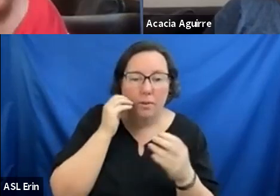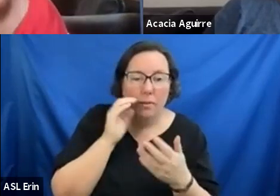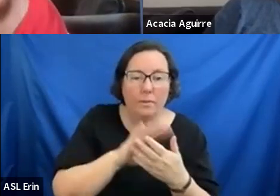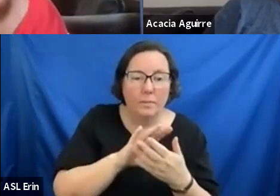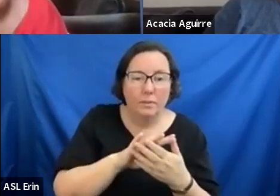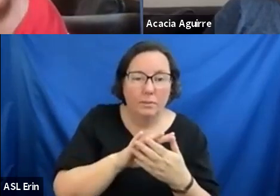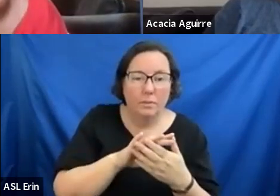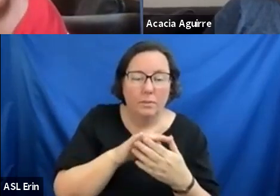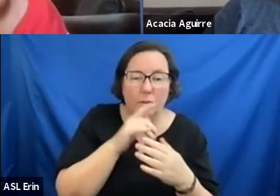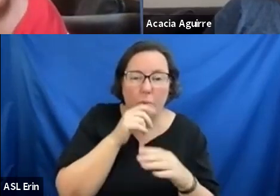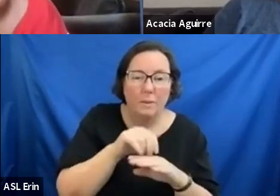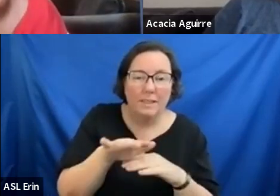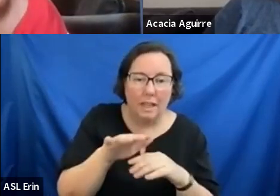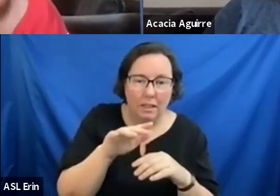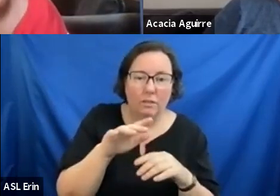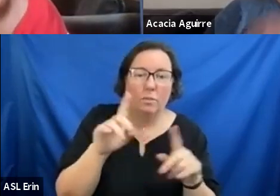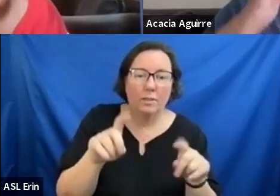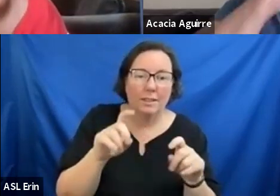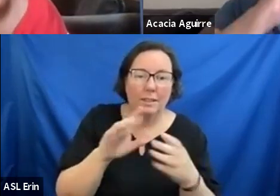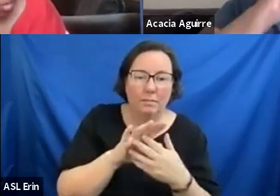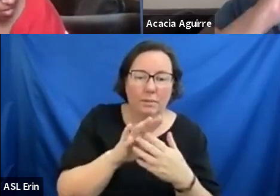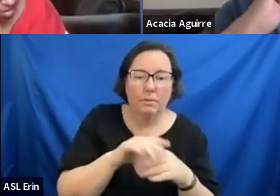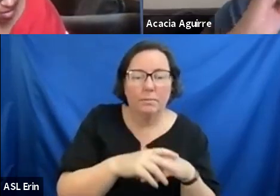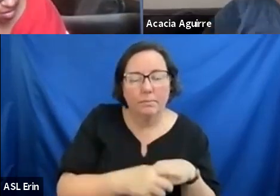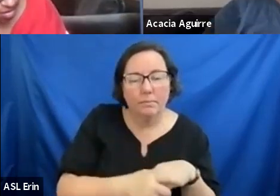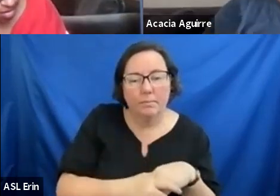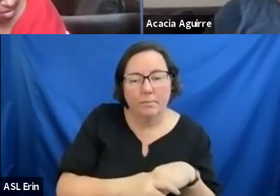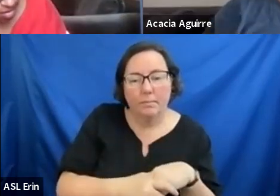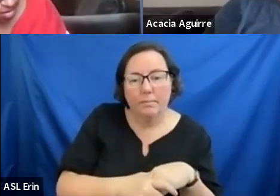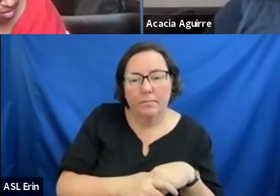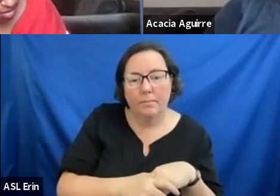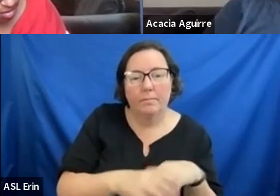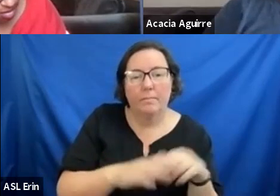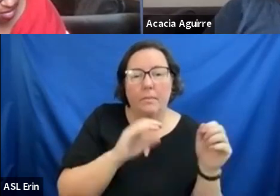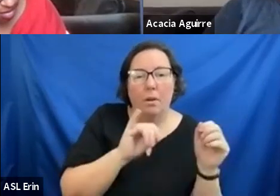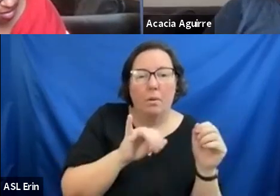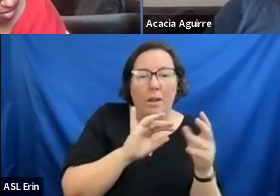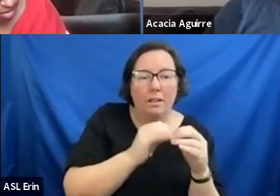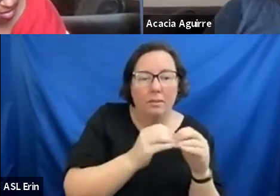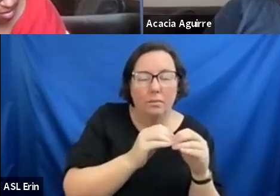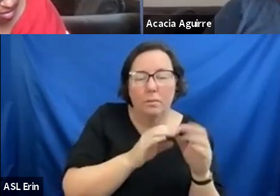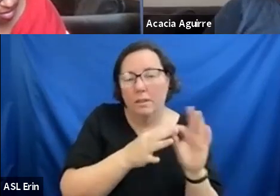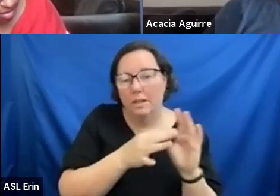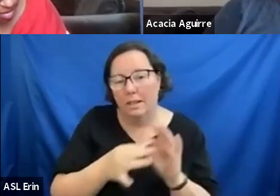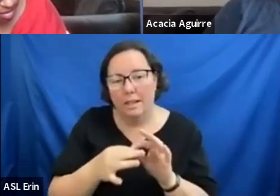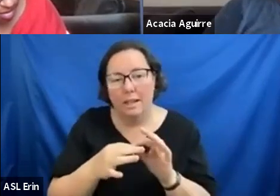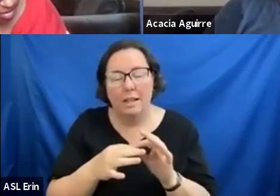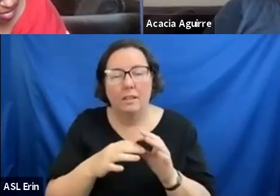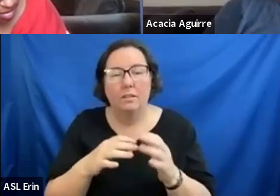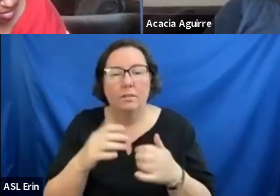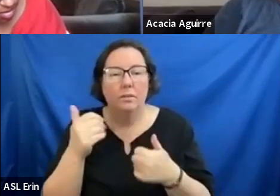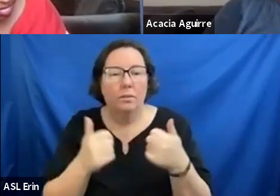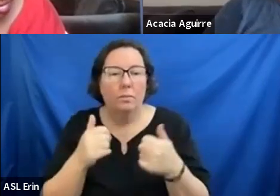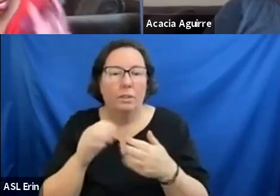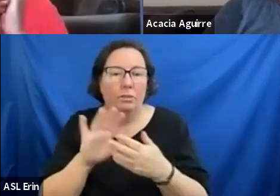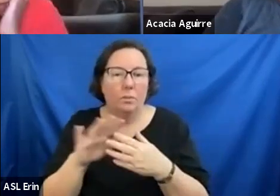sending schools. And then connecting that to the exam schools that they ranked.